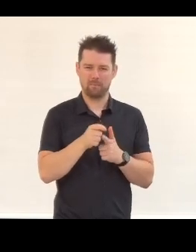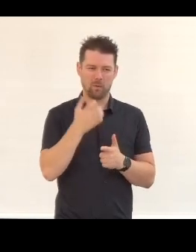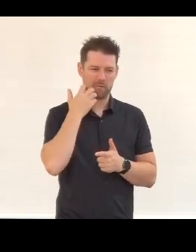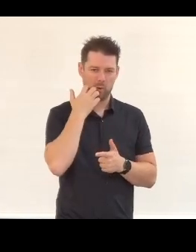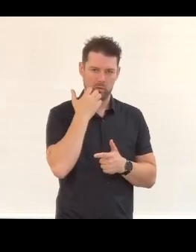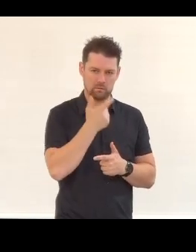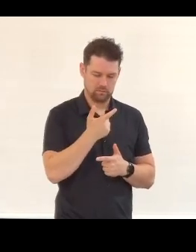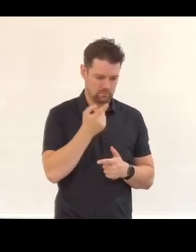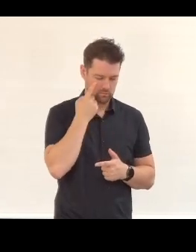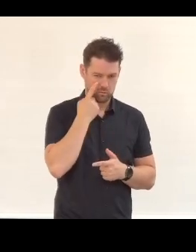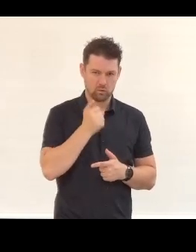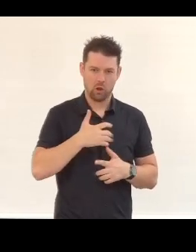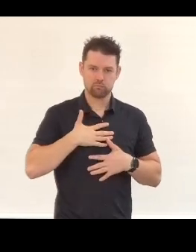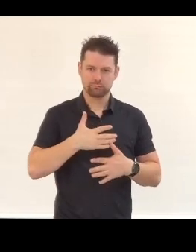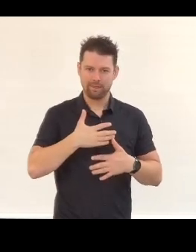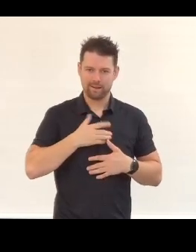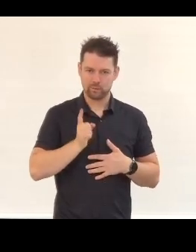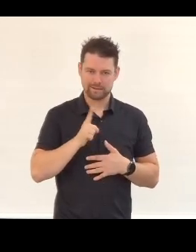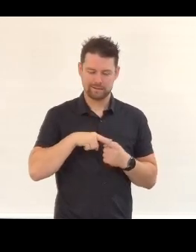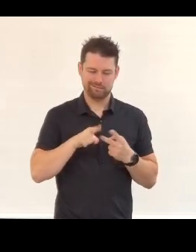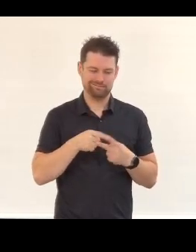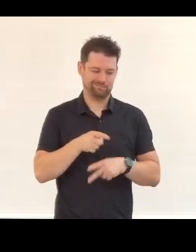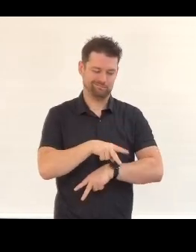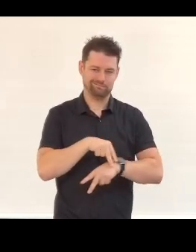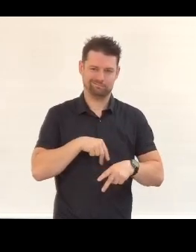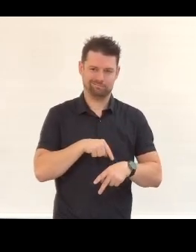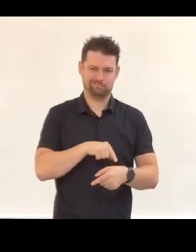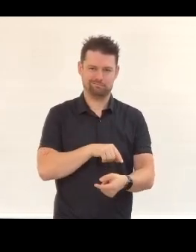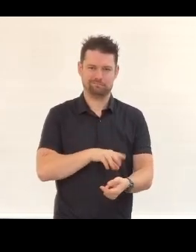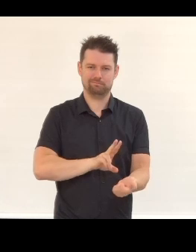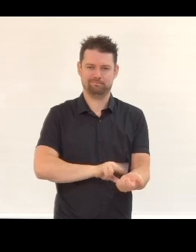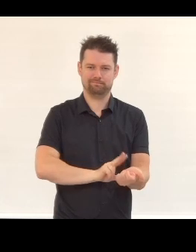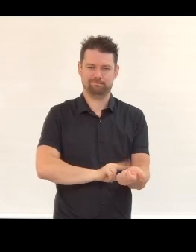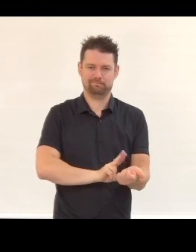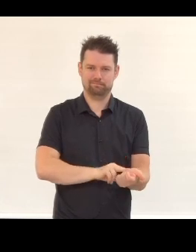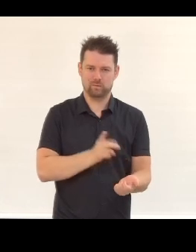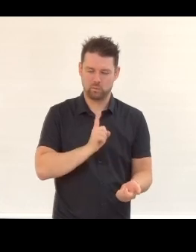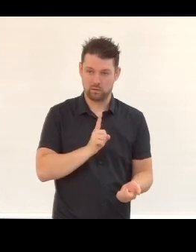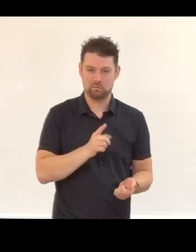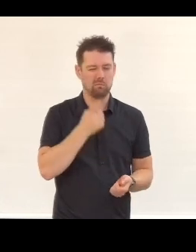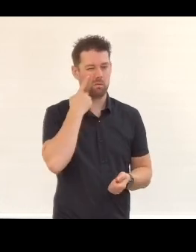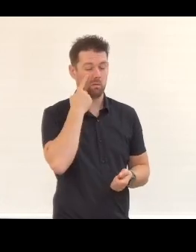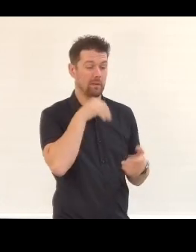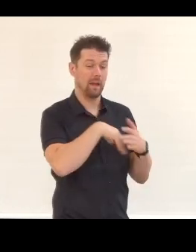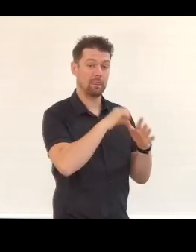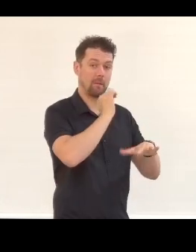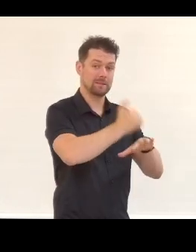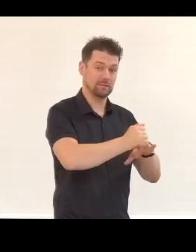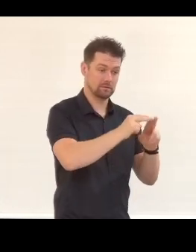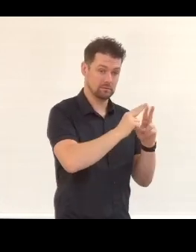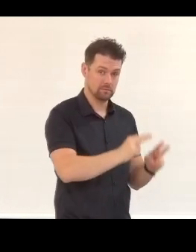your breathing rhythm was and what your heart rate was. So they tested it up there in the habitat. Also some tests